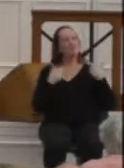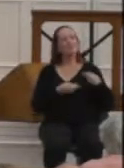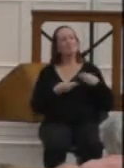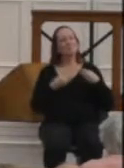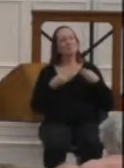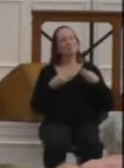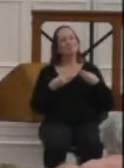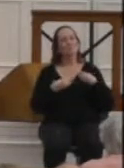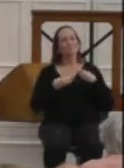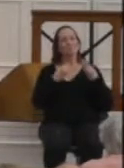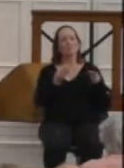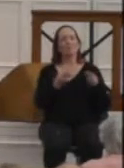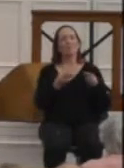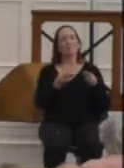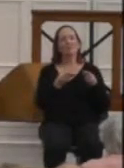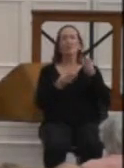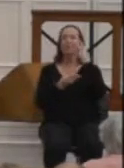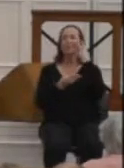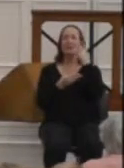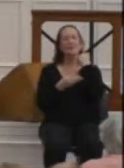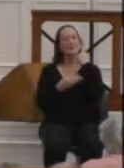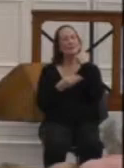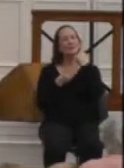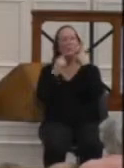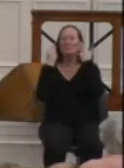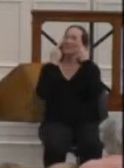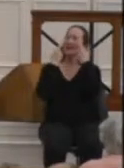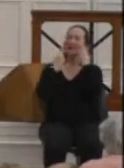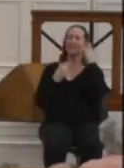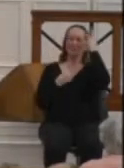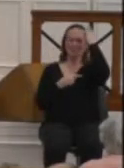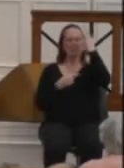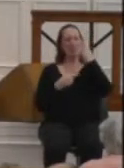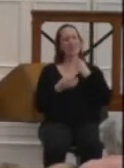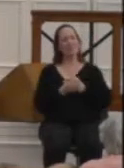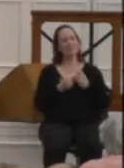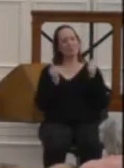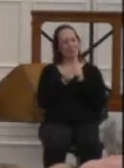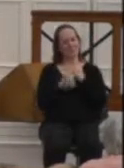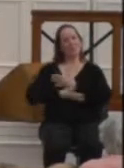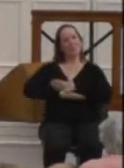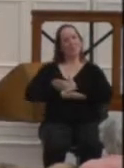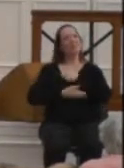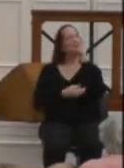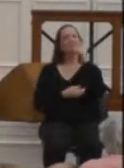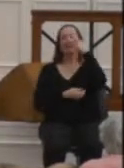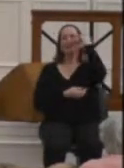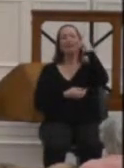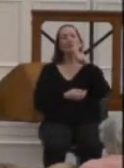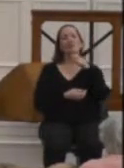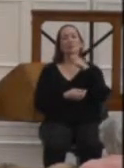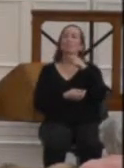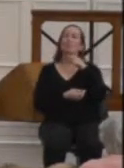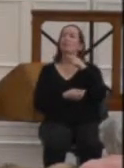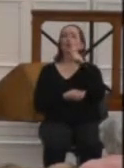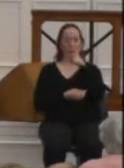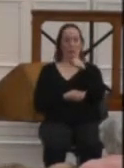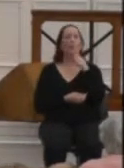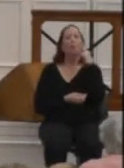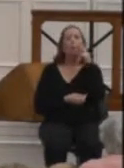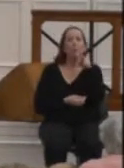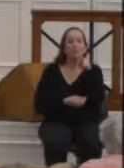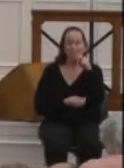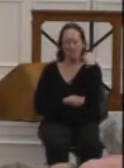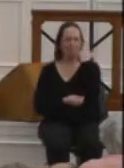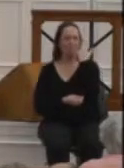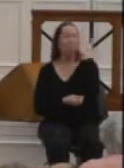smiles on these parents standing up here before you. And it wasn't because you look pretty or